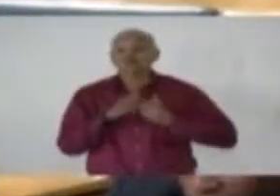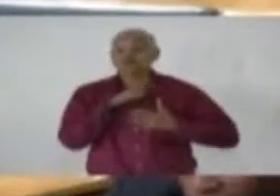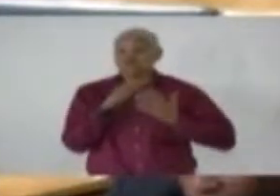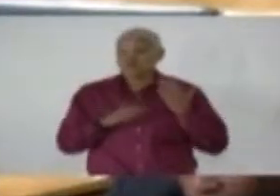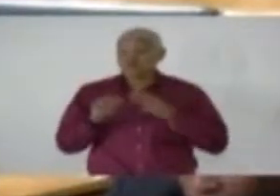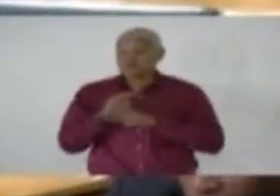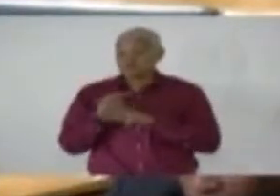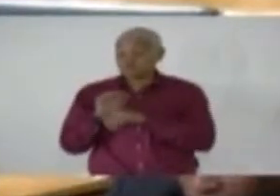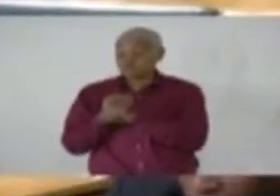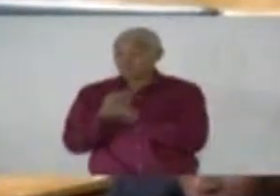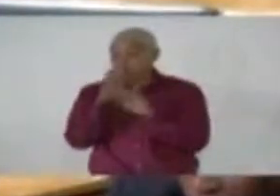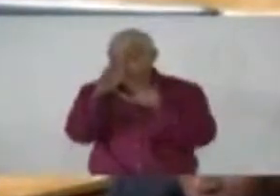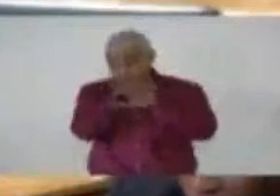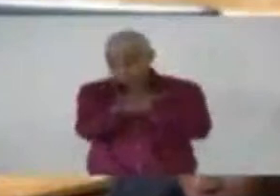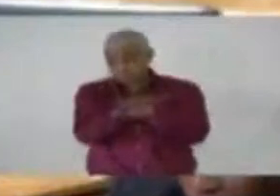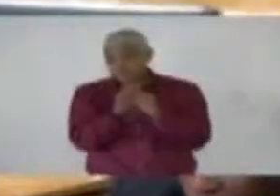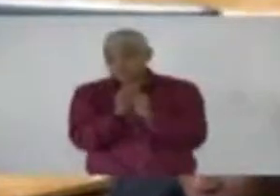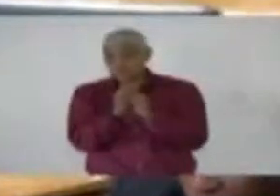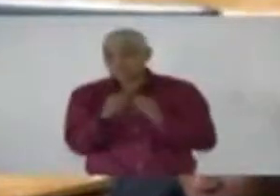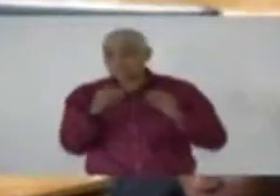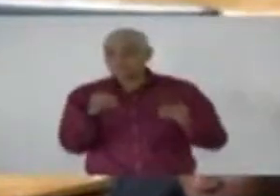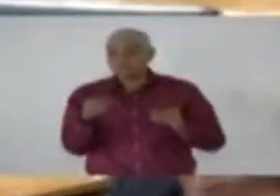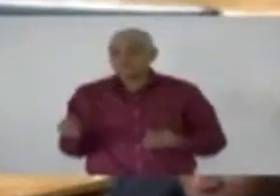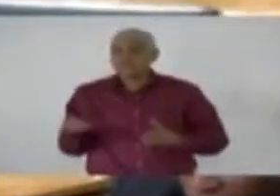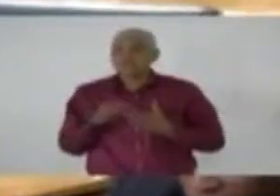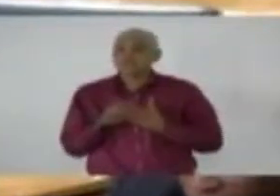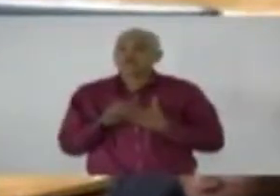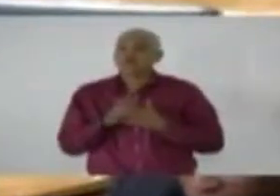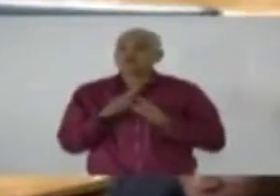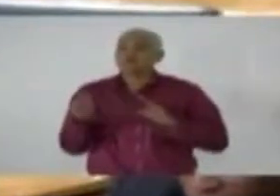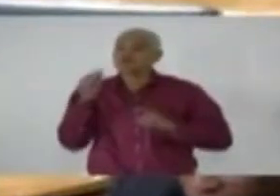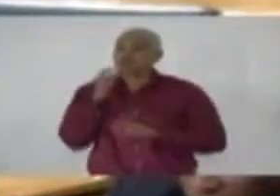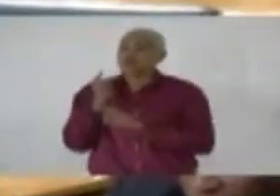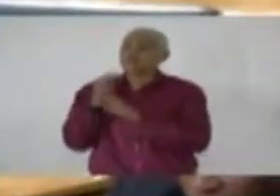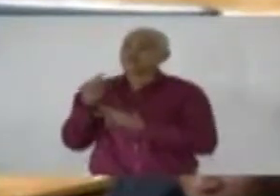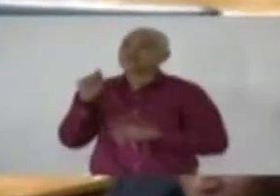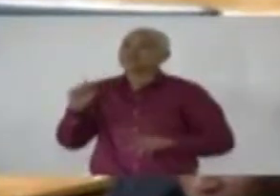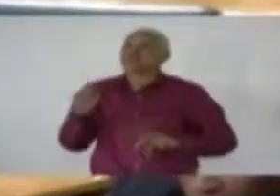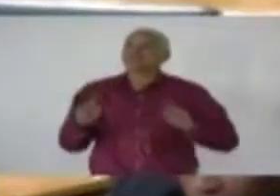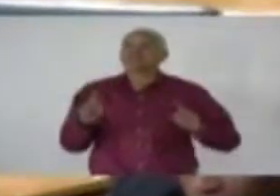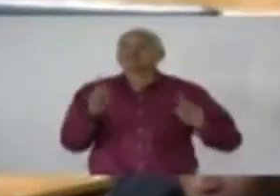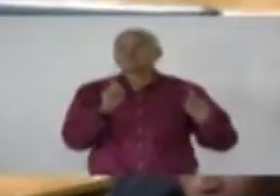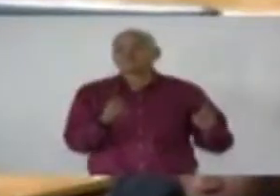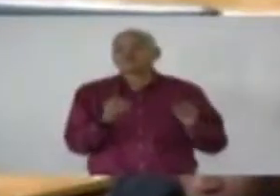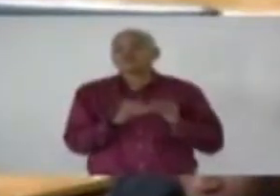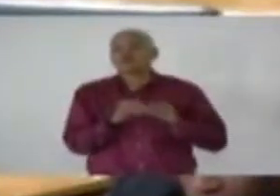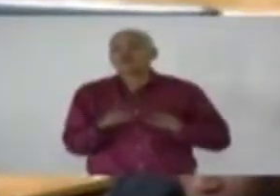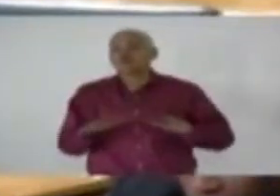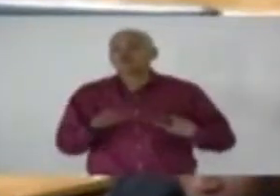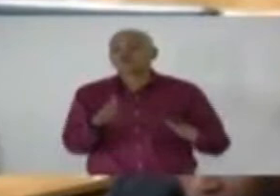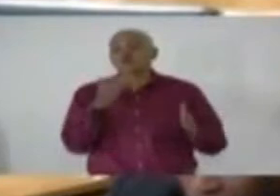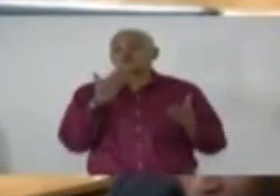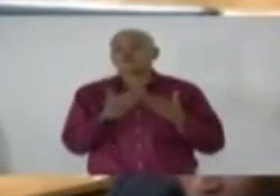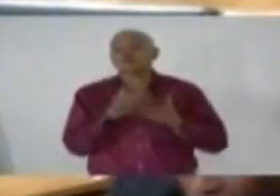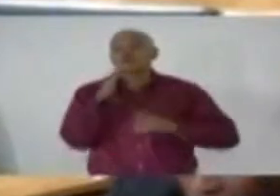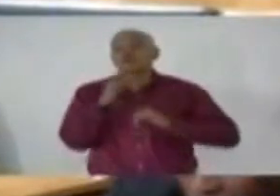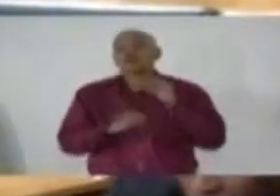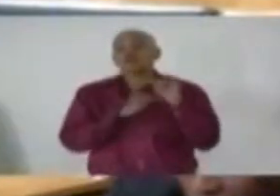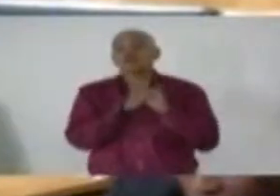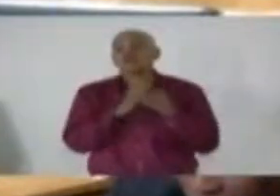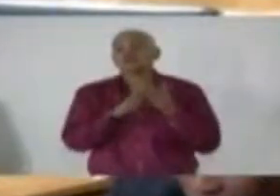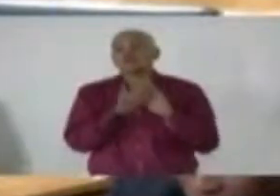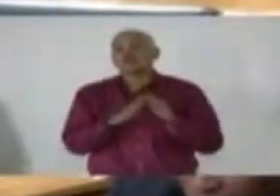ministries working together, spending money but not borrowing and taxing people more, have done well, and the international community